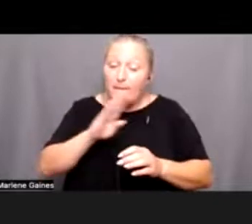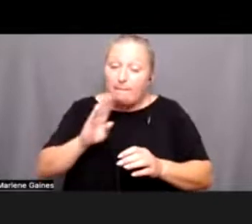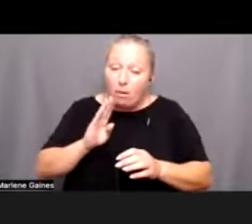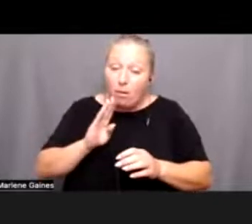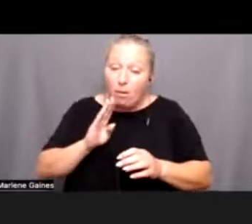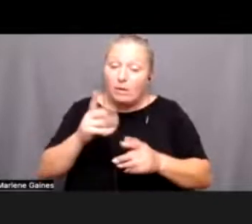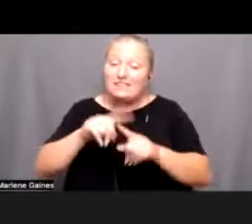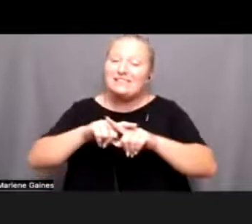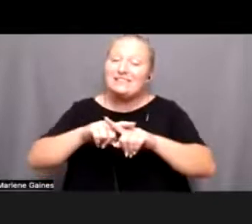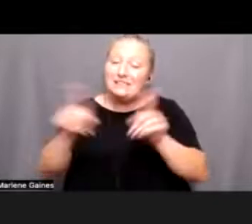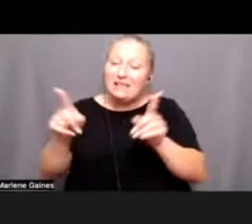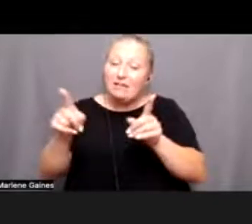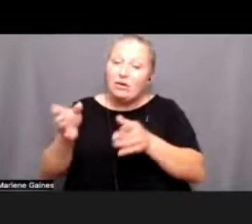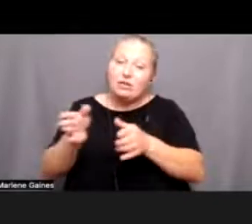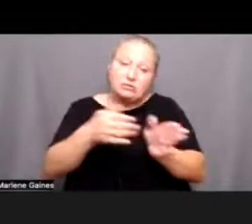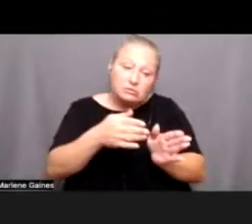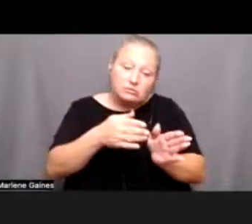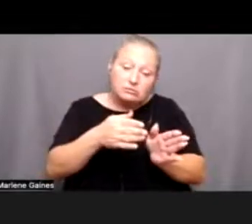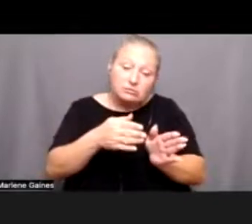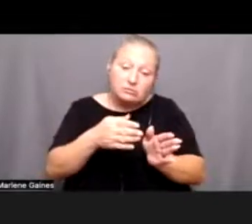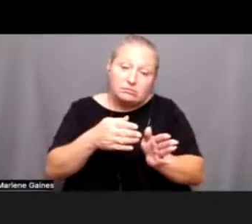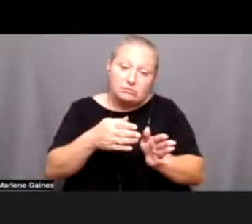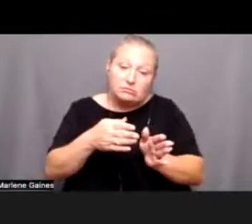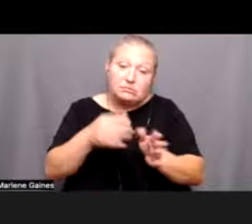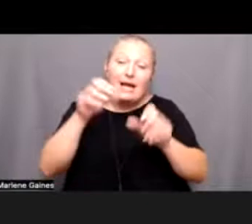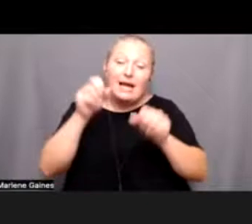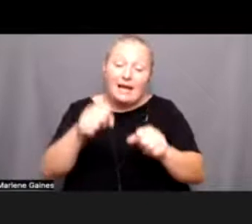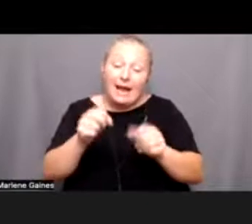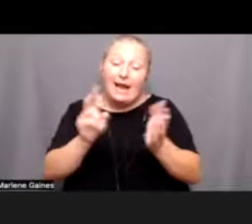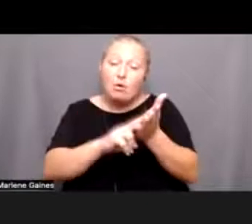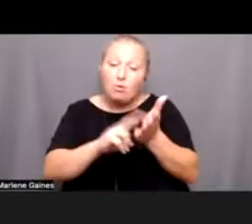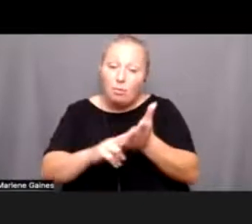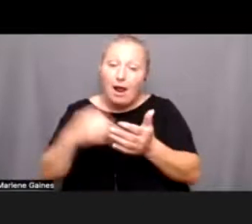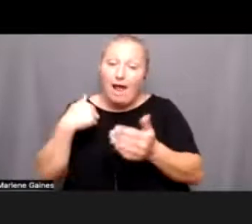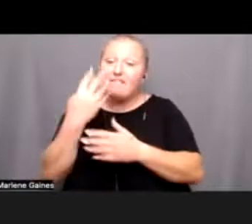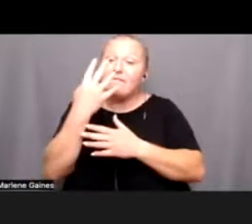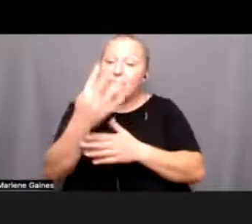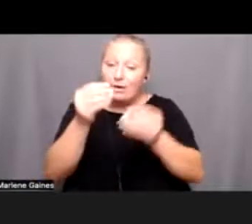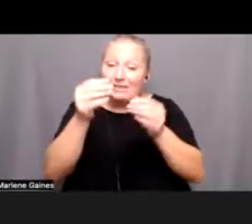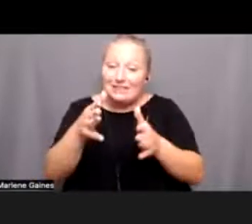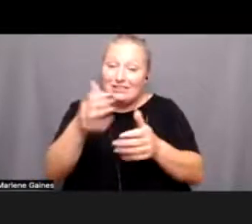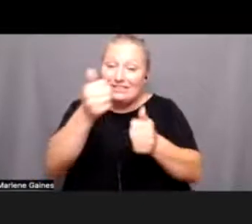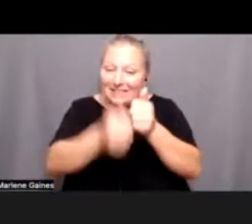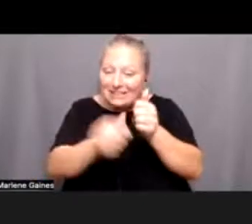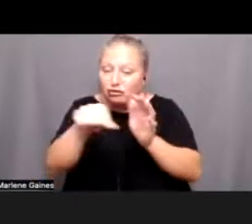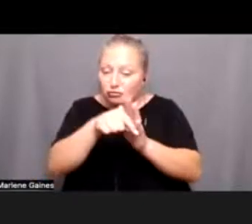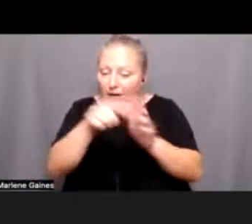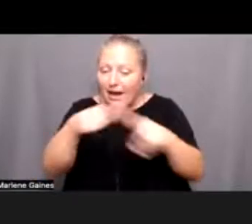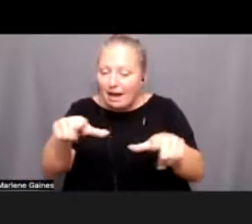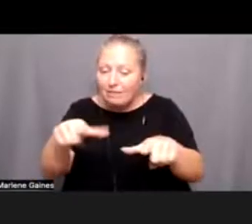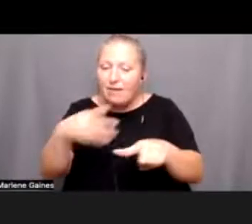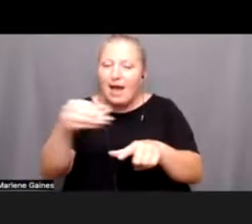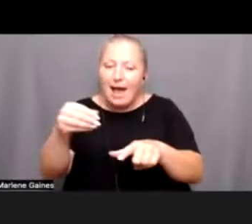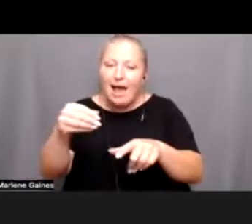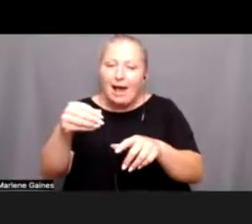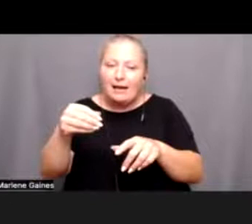different direction, it could actually bring the enrollment back up to having 4 teachers per grade level and basically take up the